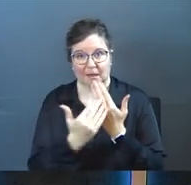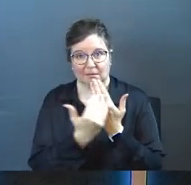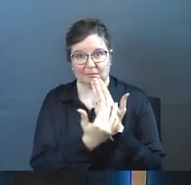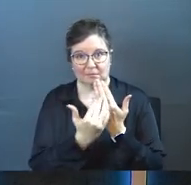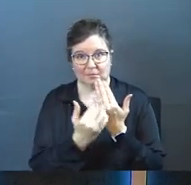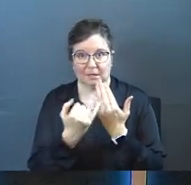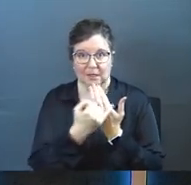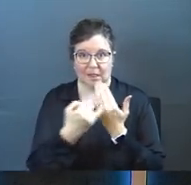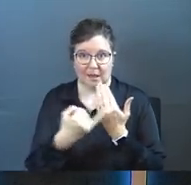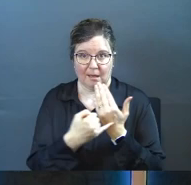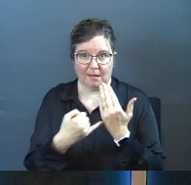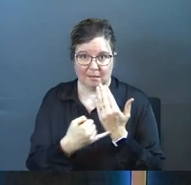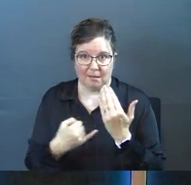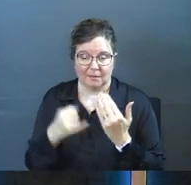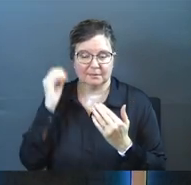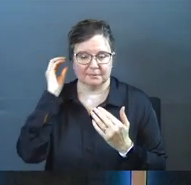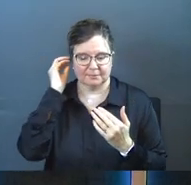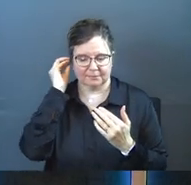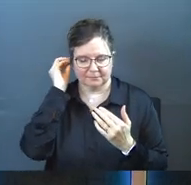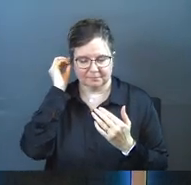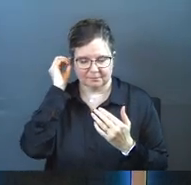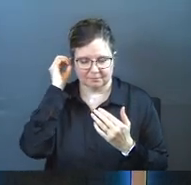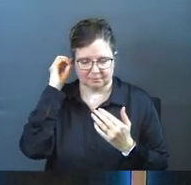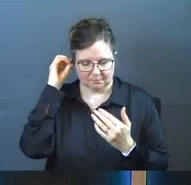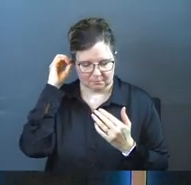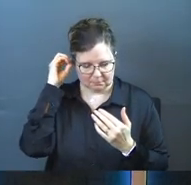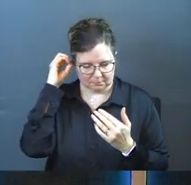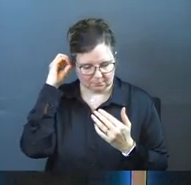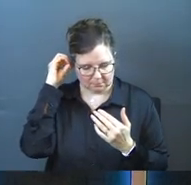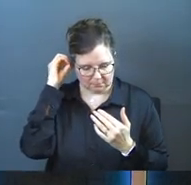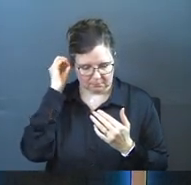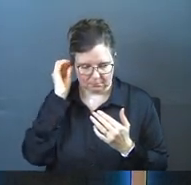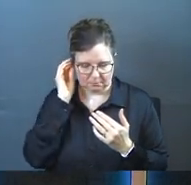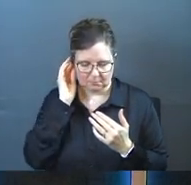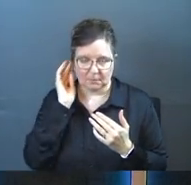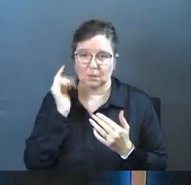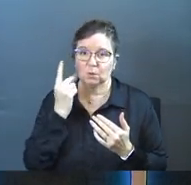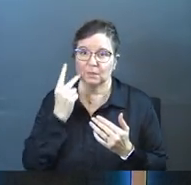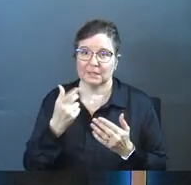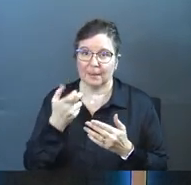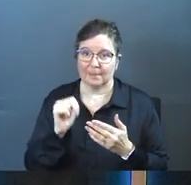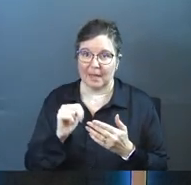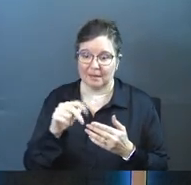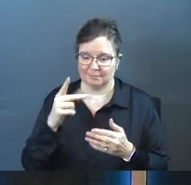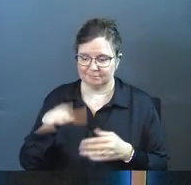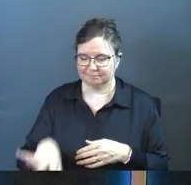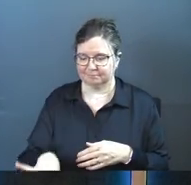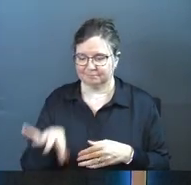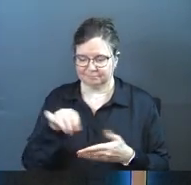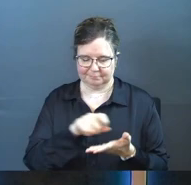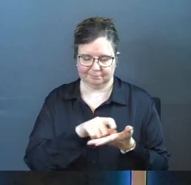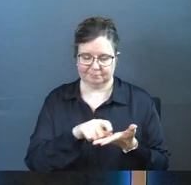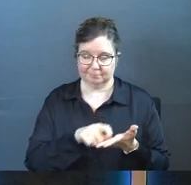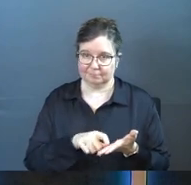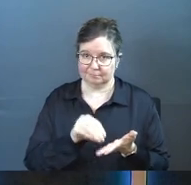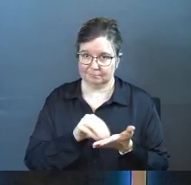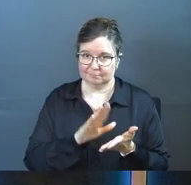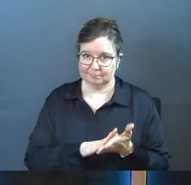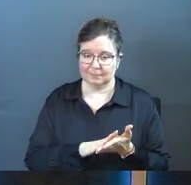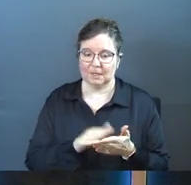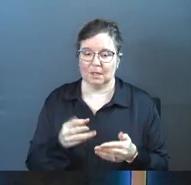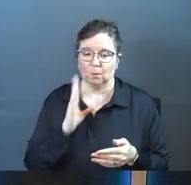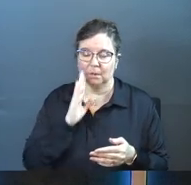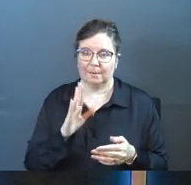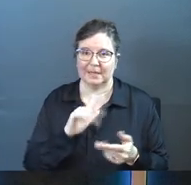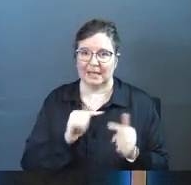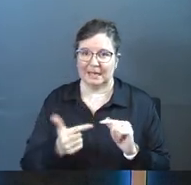the back of them. Take that out, and there's a pen on the seat back in front of you. So take out the pen as well. I need you to write some things down. This is